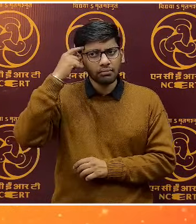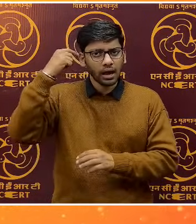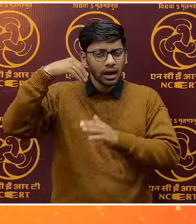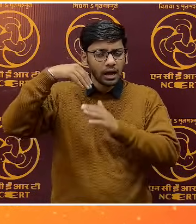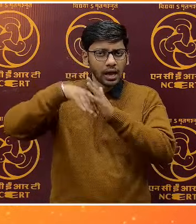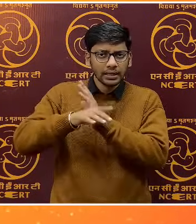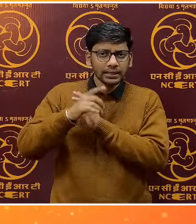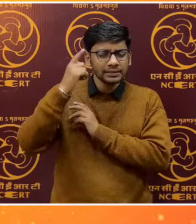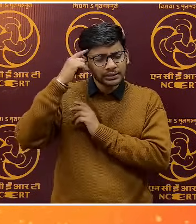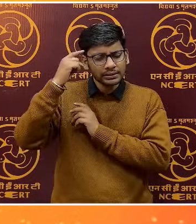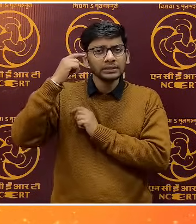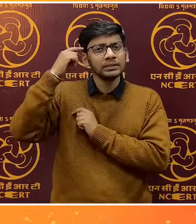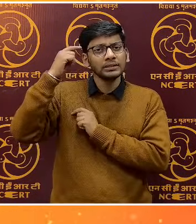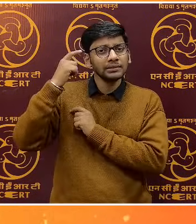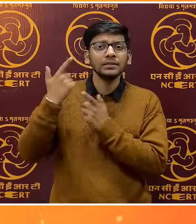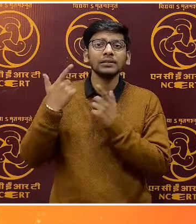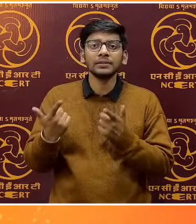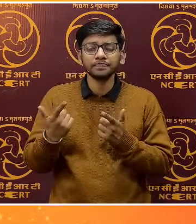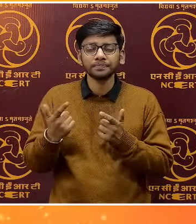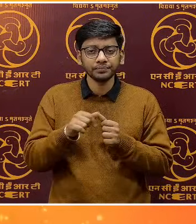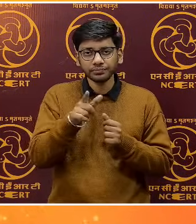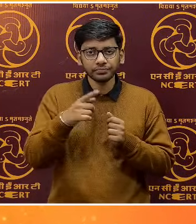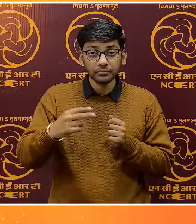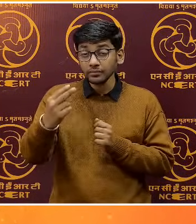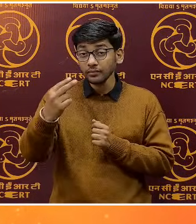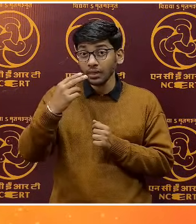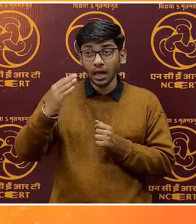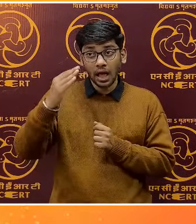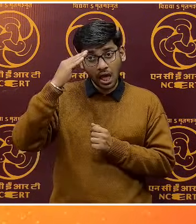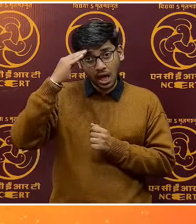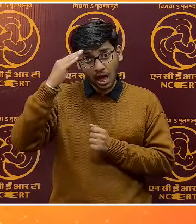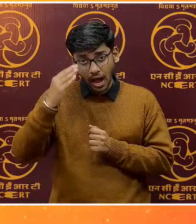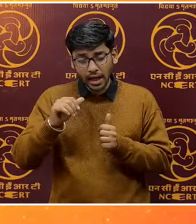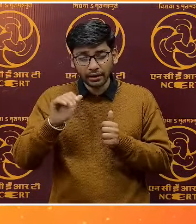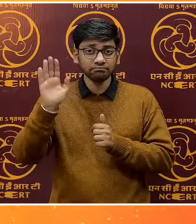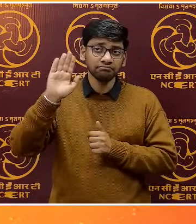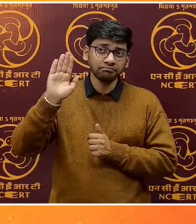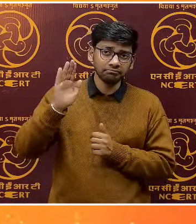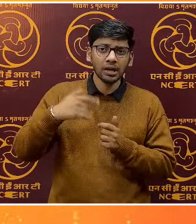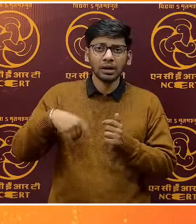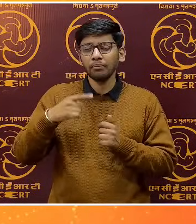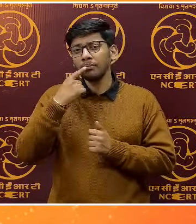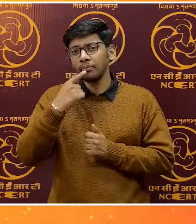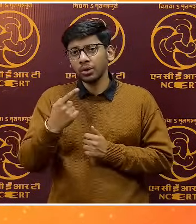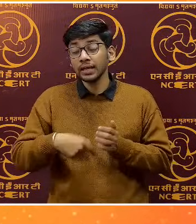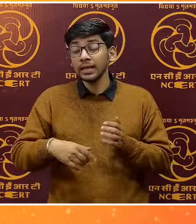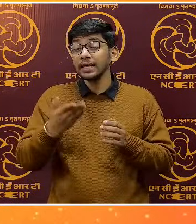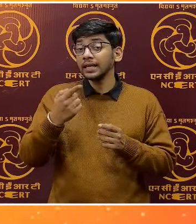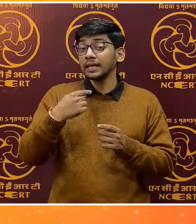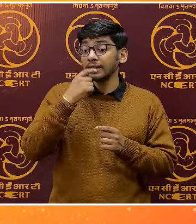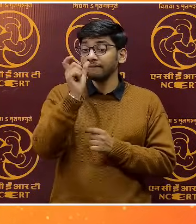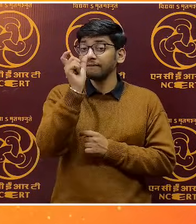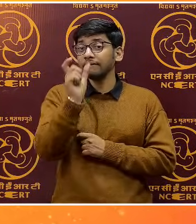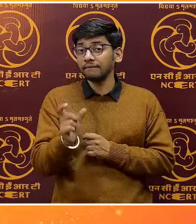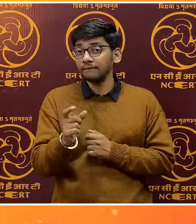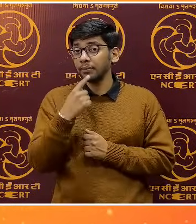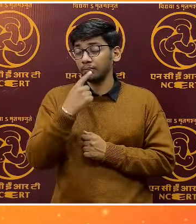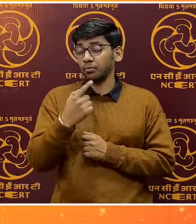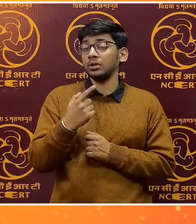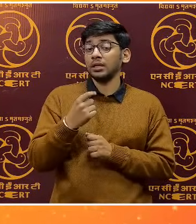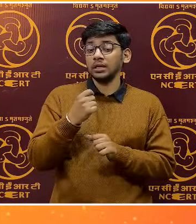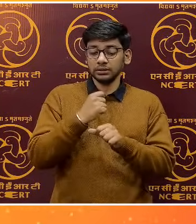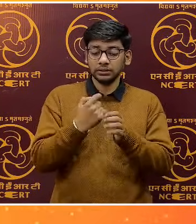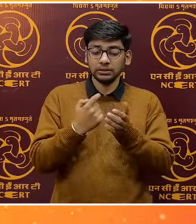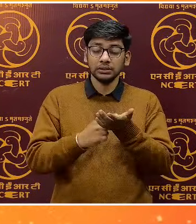you greeted me, you greeted the viewers, you said hi and hello to them, right? So these were the greetings that you used,